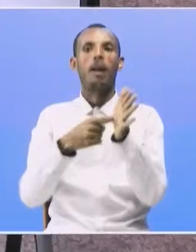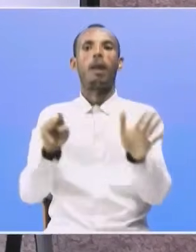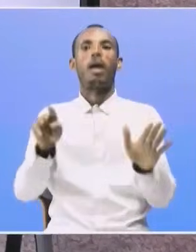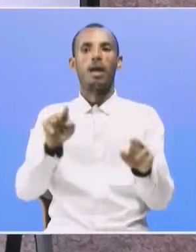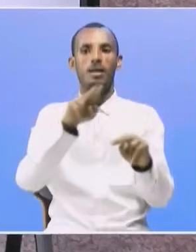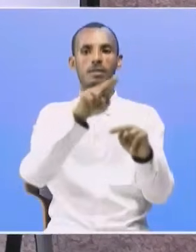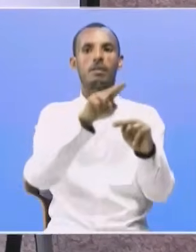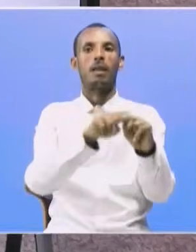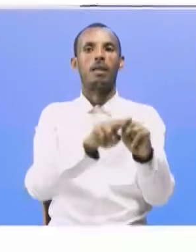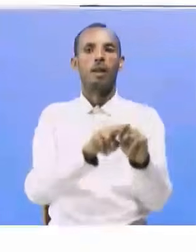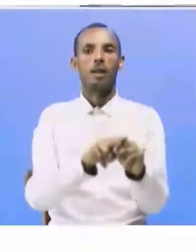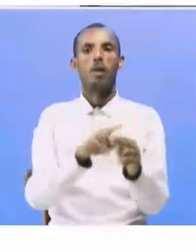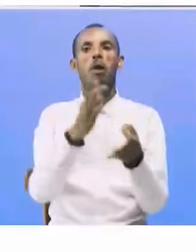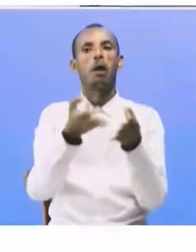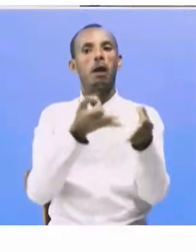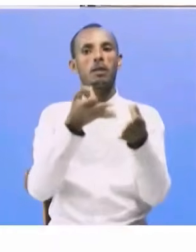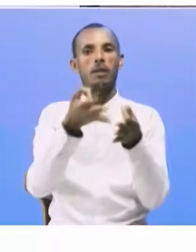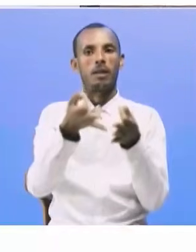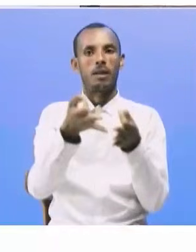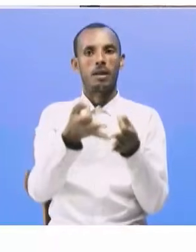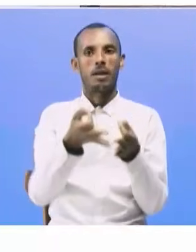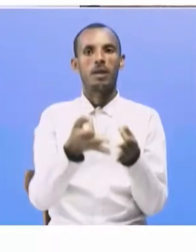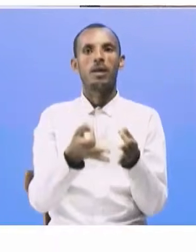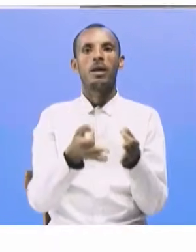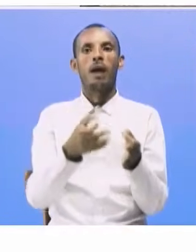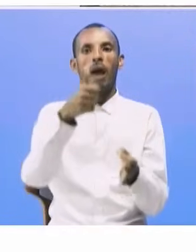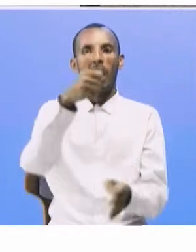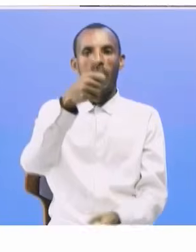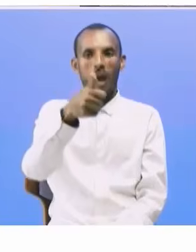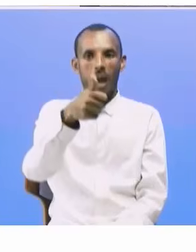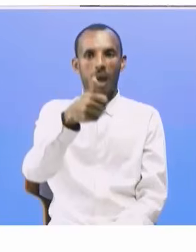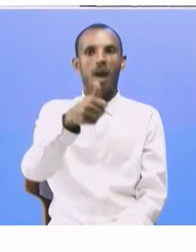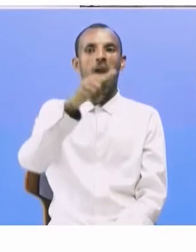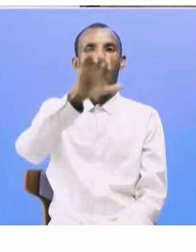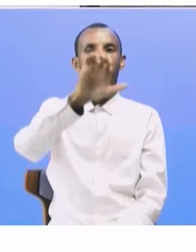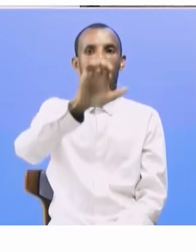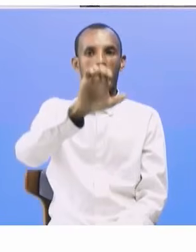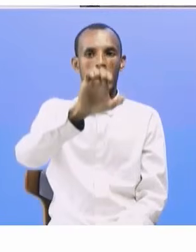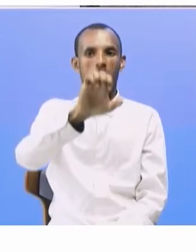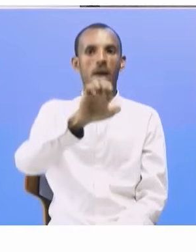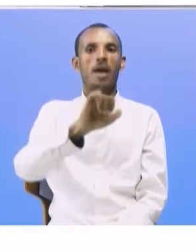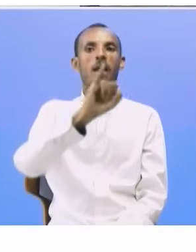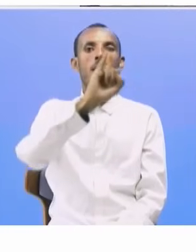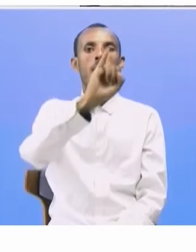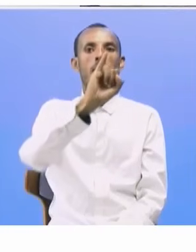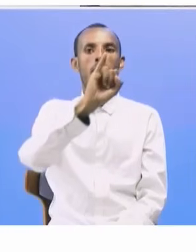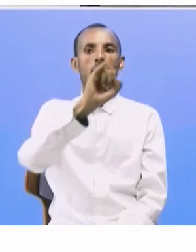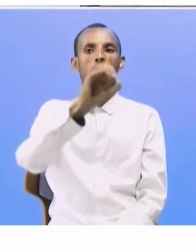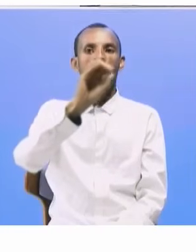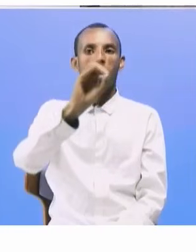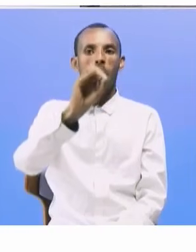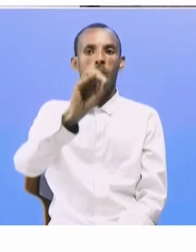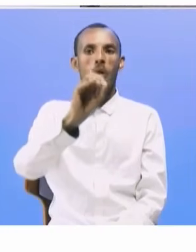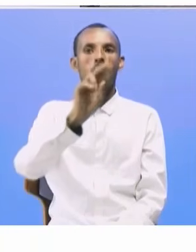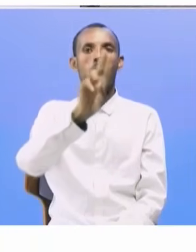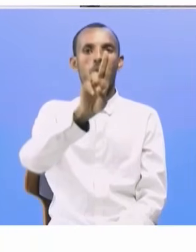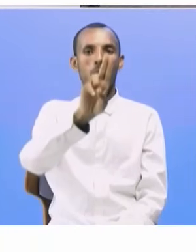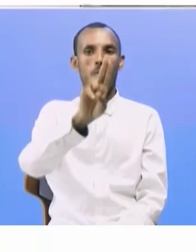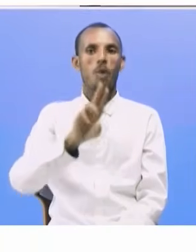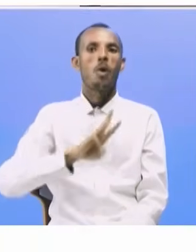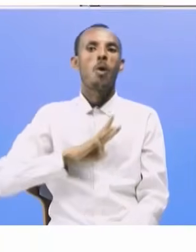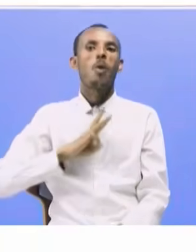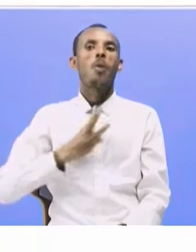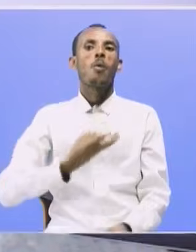vowels are A, E, I, O, U. So we can